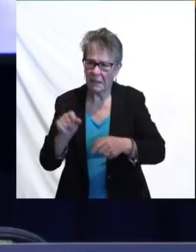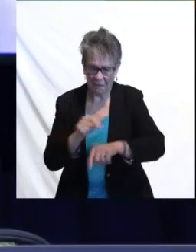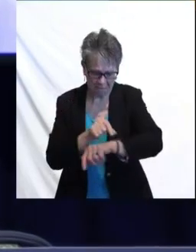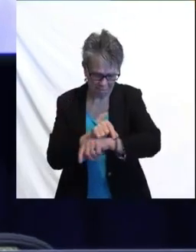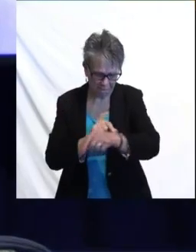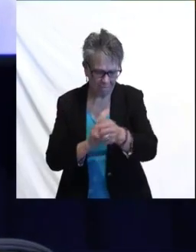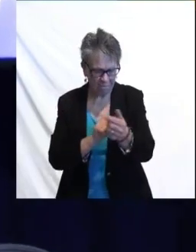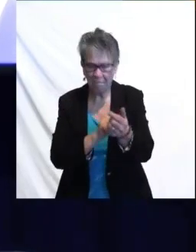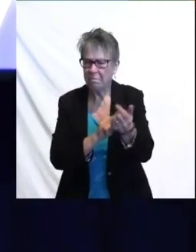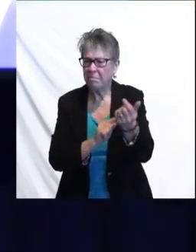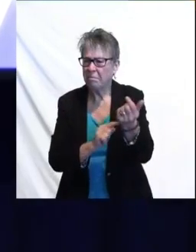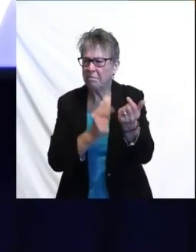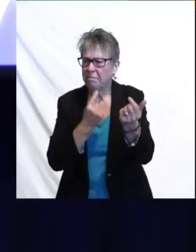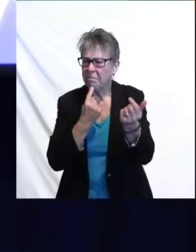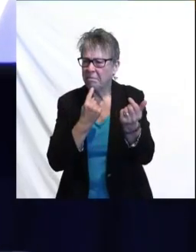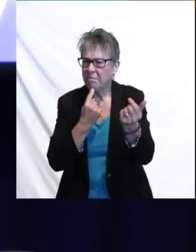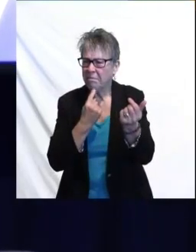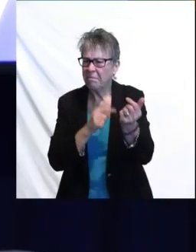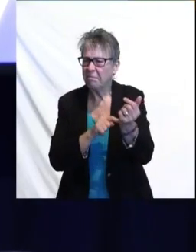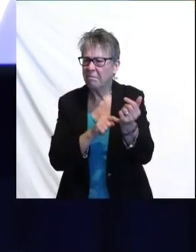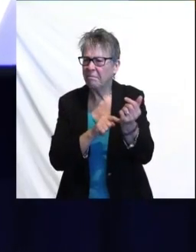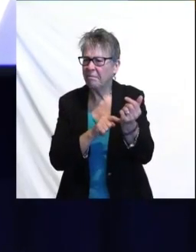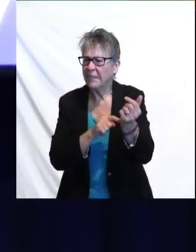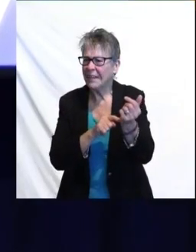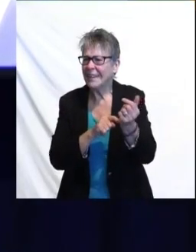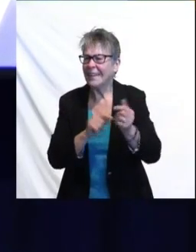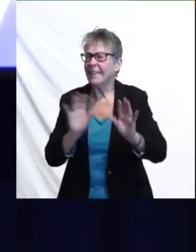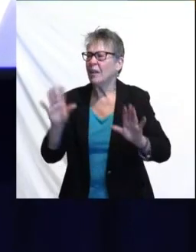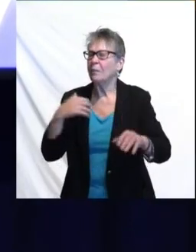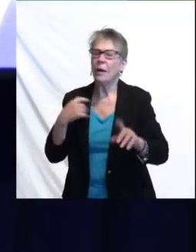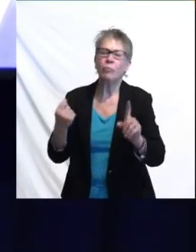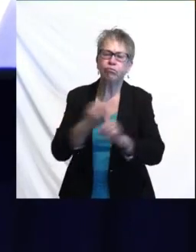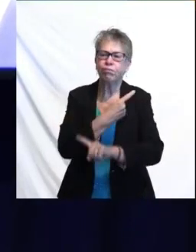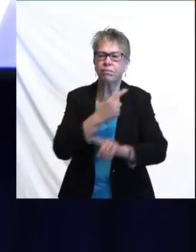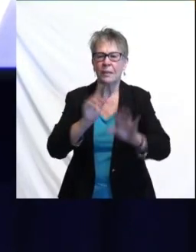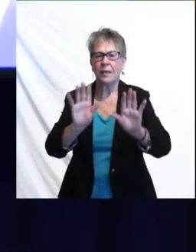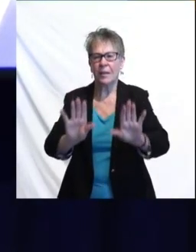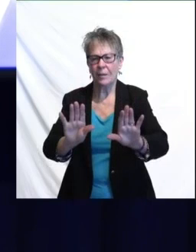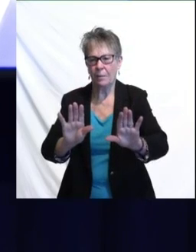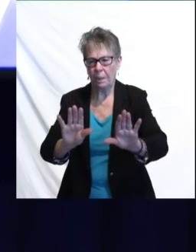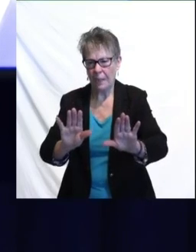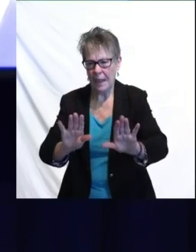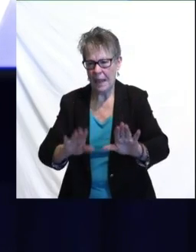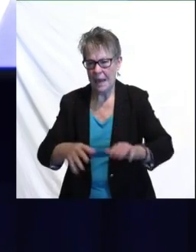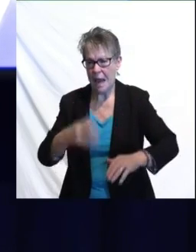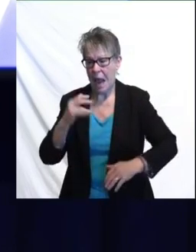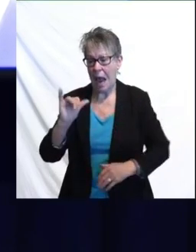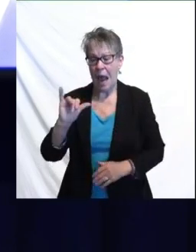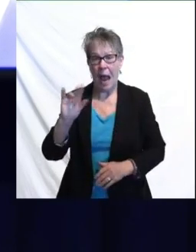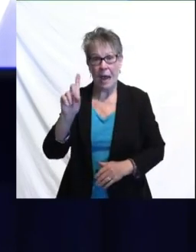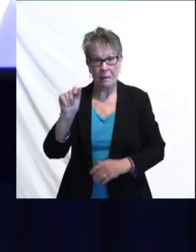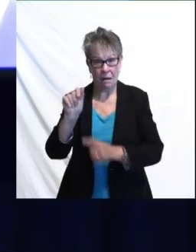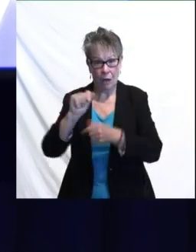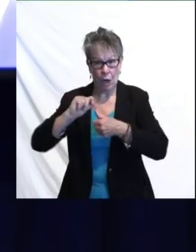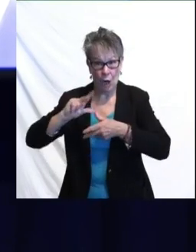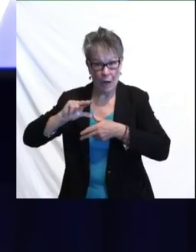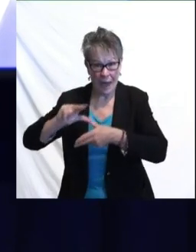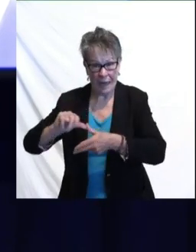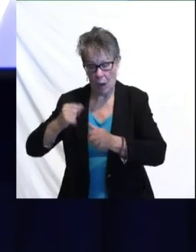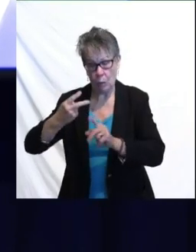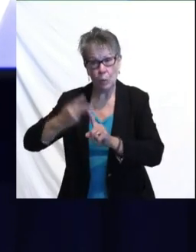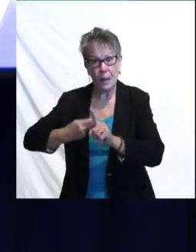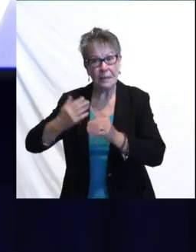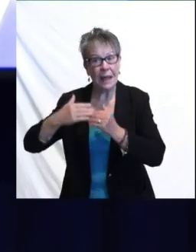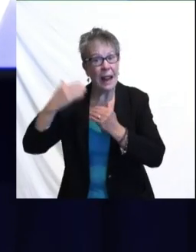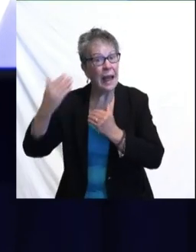COVID bracelet. With regard to IDA, we have 2 months into the recovery with that, and so far our federal funding tops